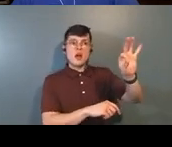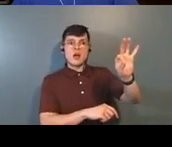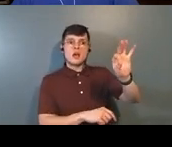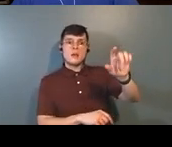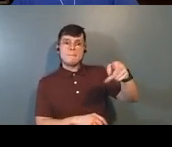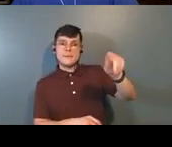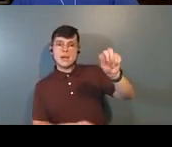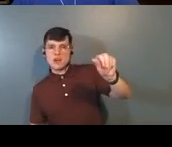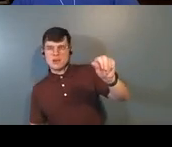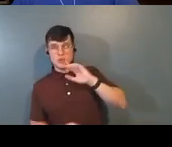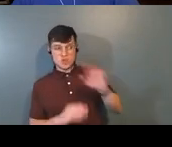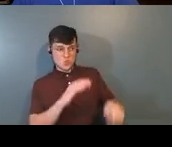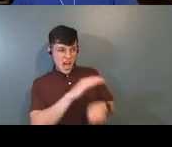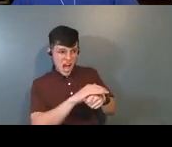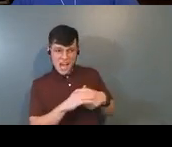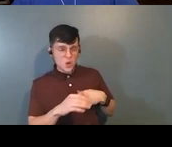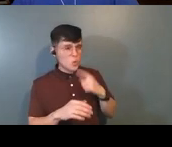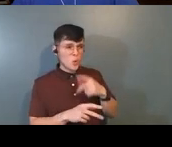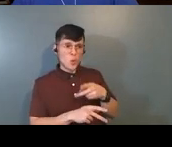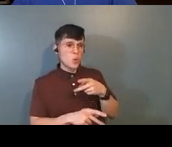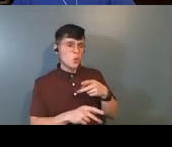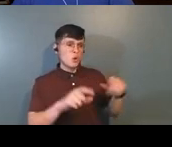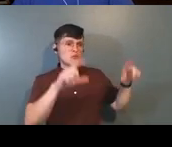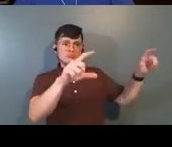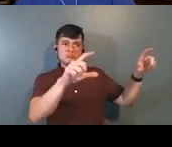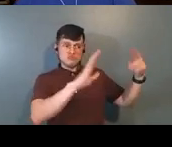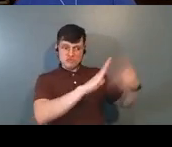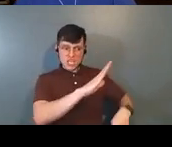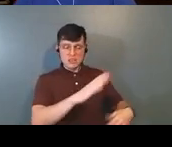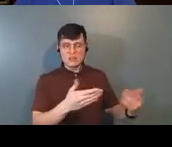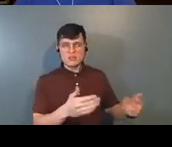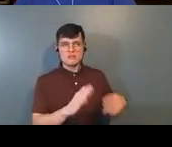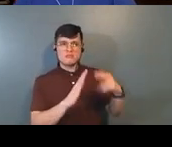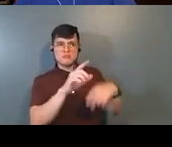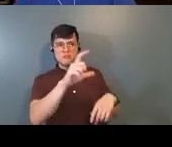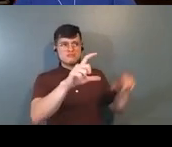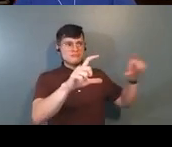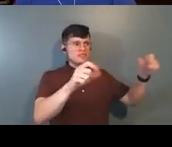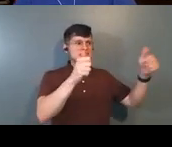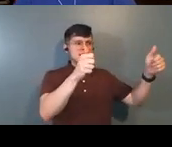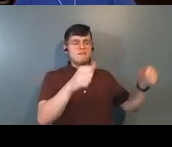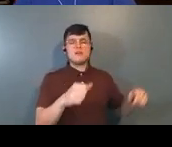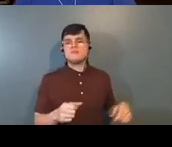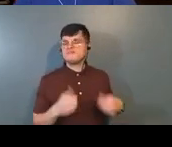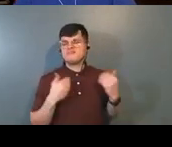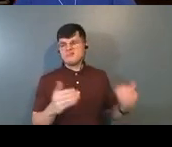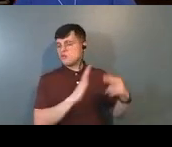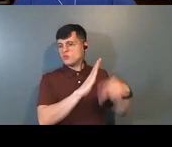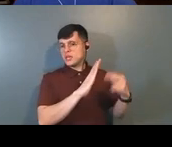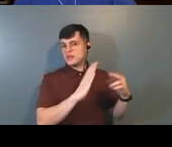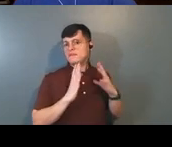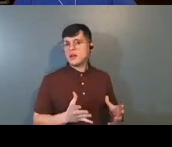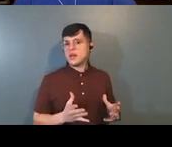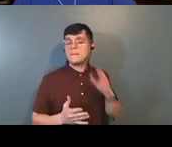those, or would you just keep those parentheses as being read out? I think it's fine to read out, because it gives